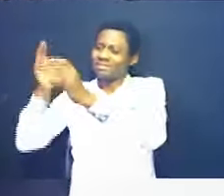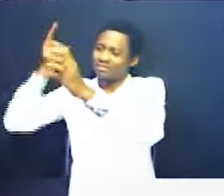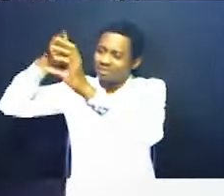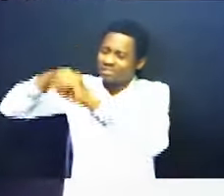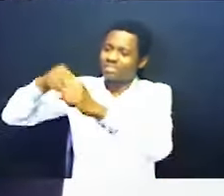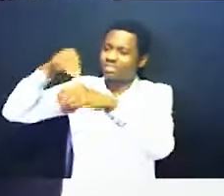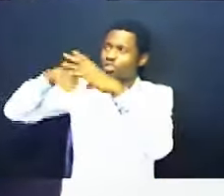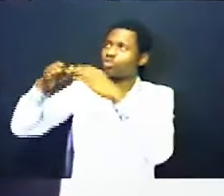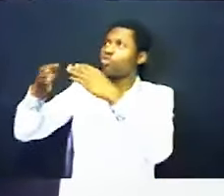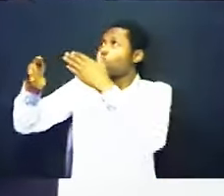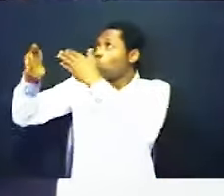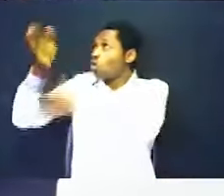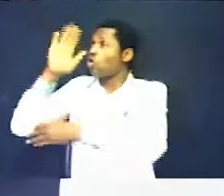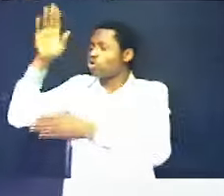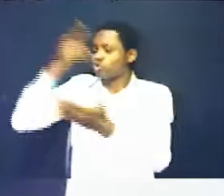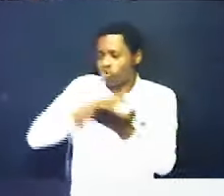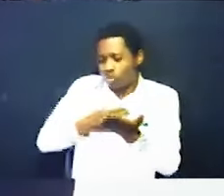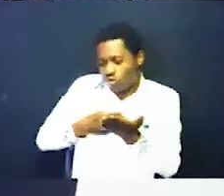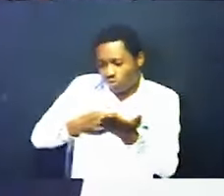holiness.